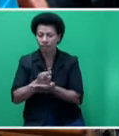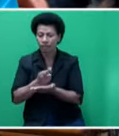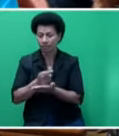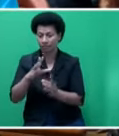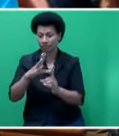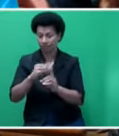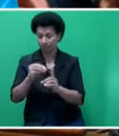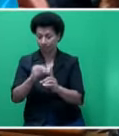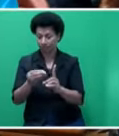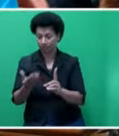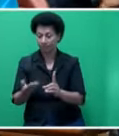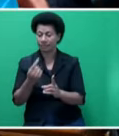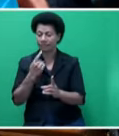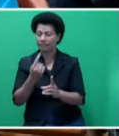has